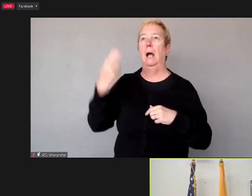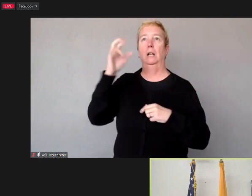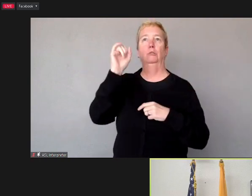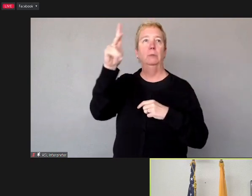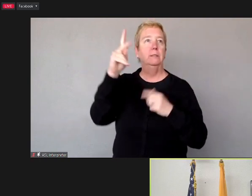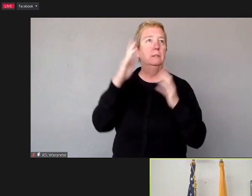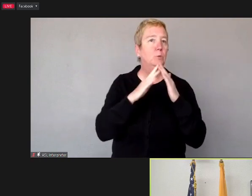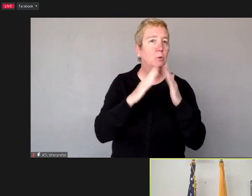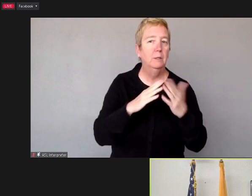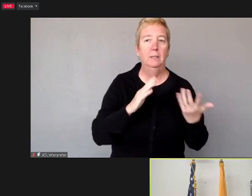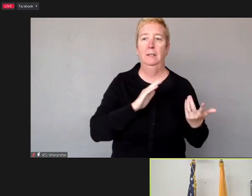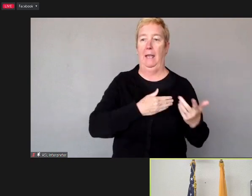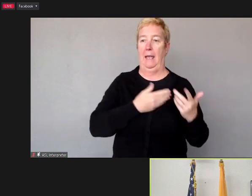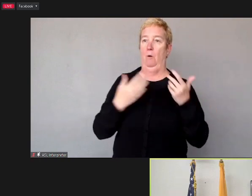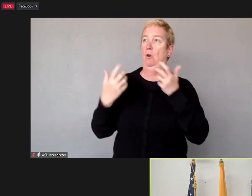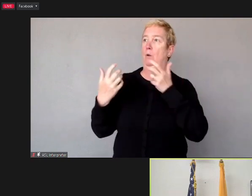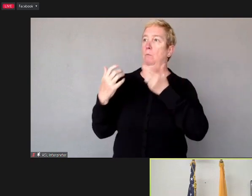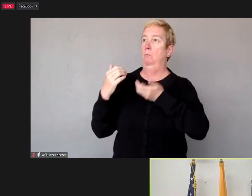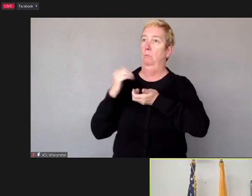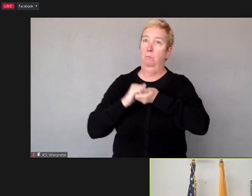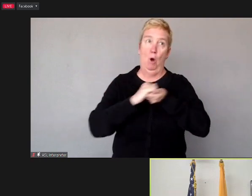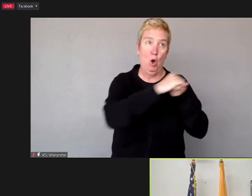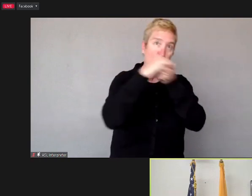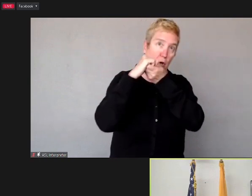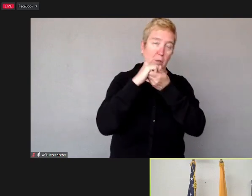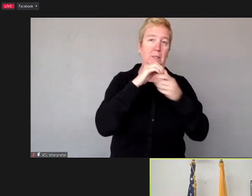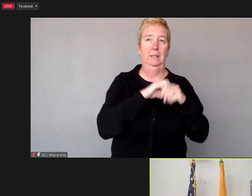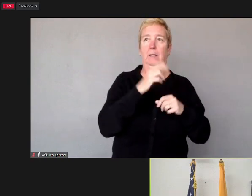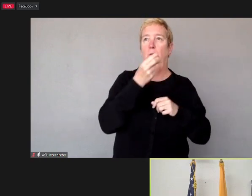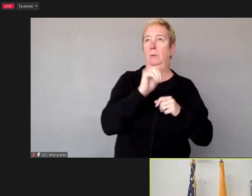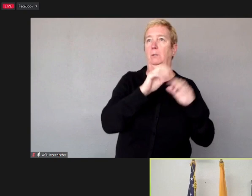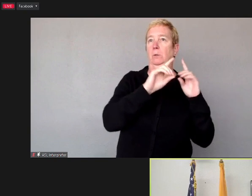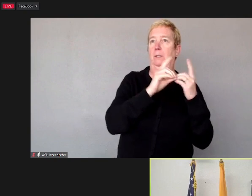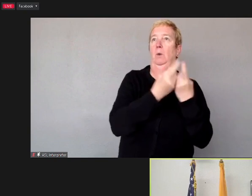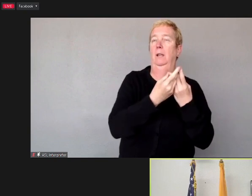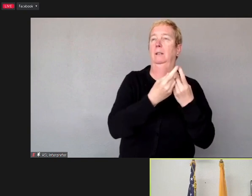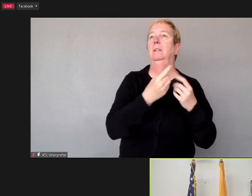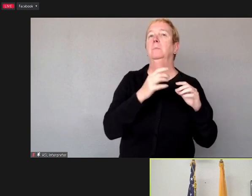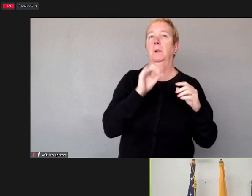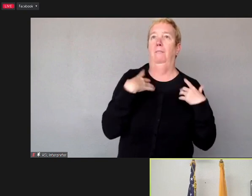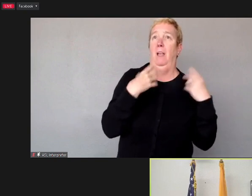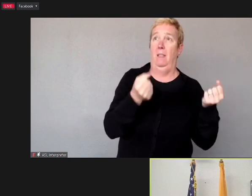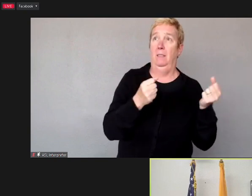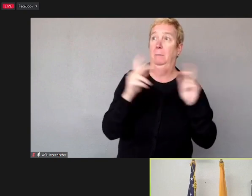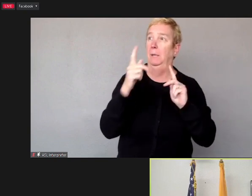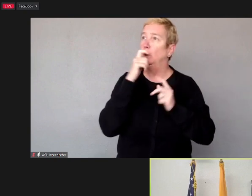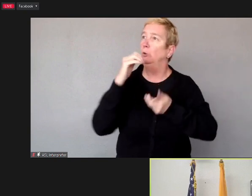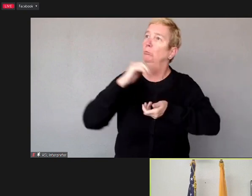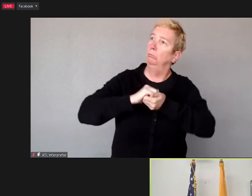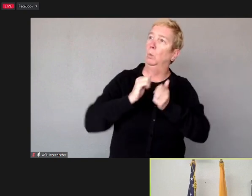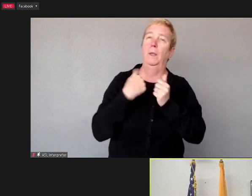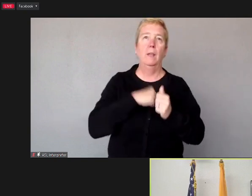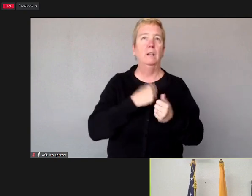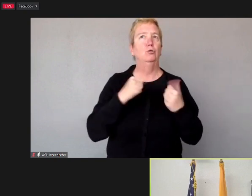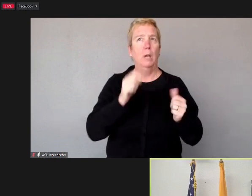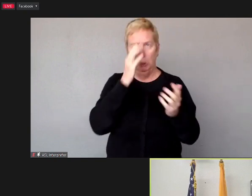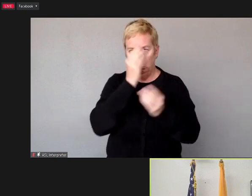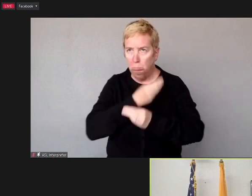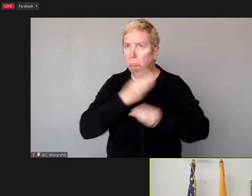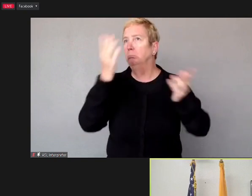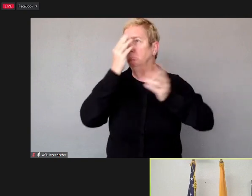our partners in DOH, with those who partner with DOH to help us get this message out.